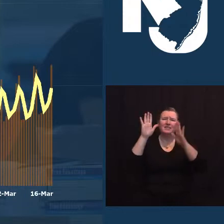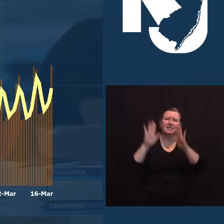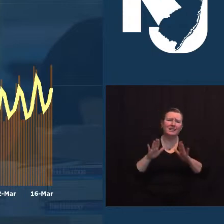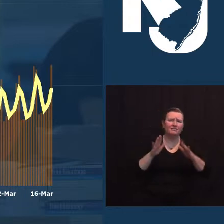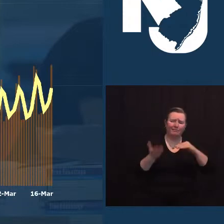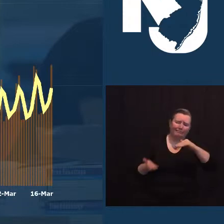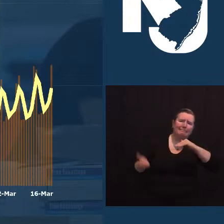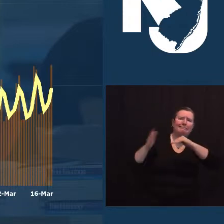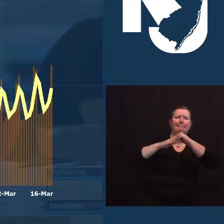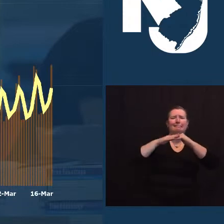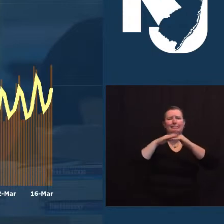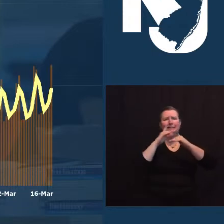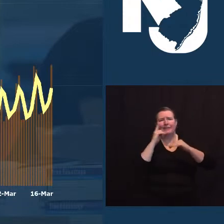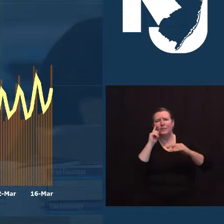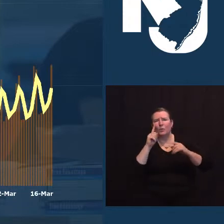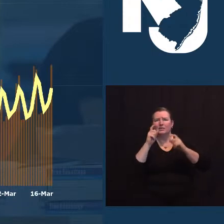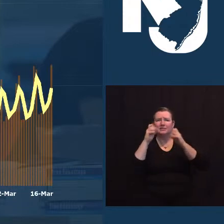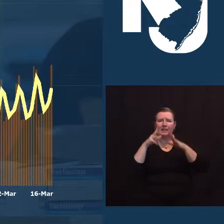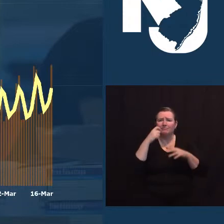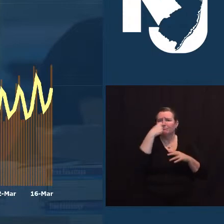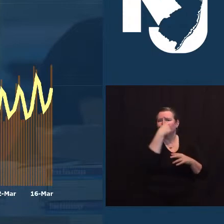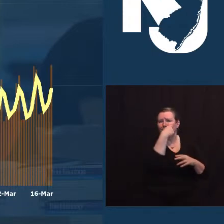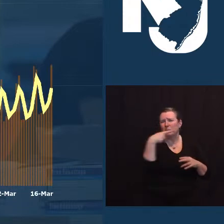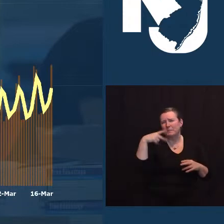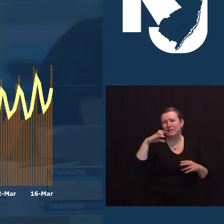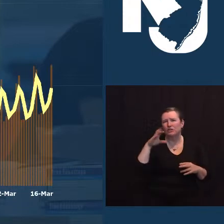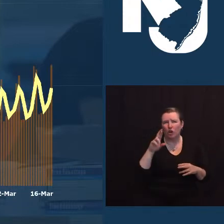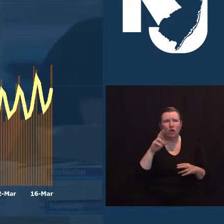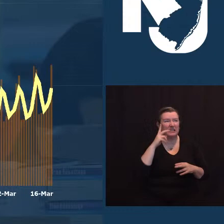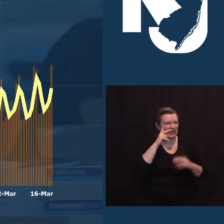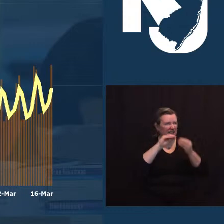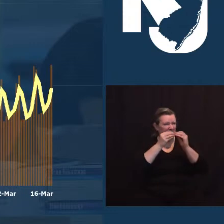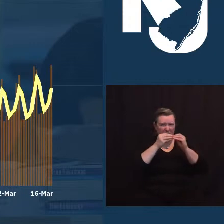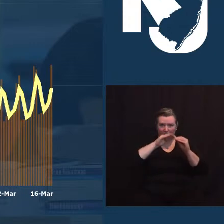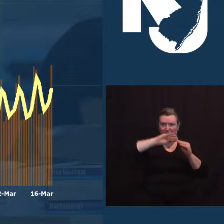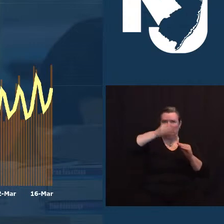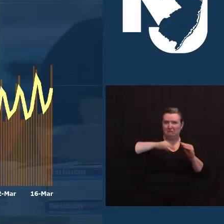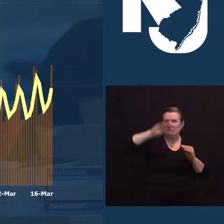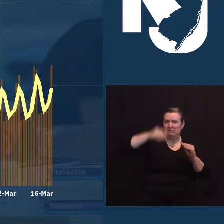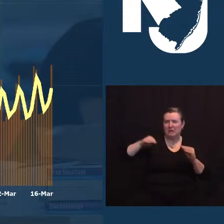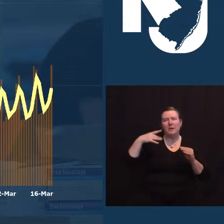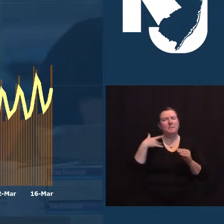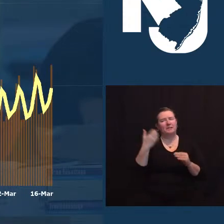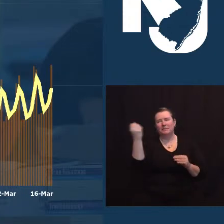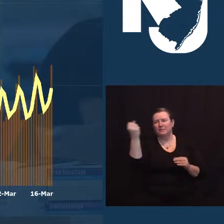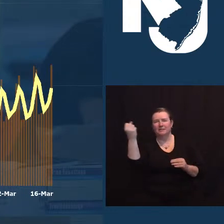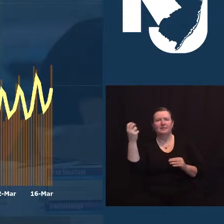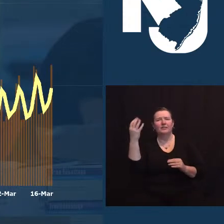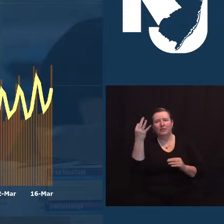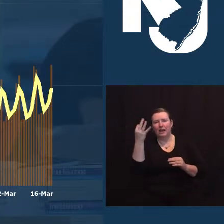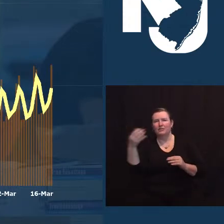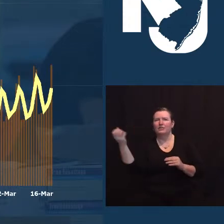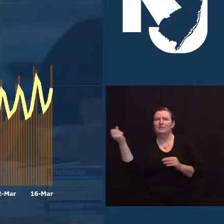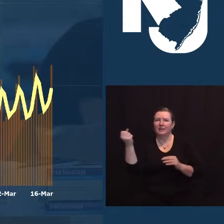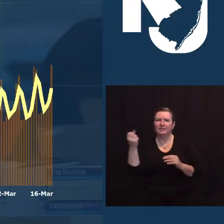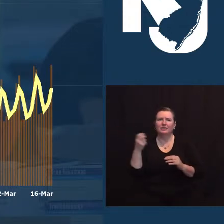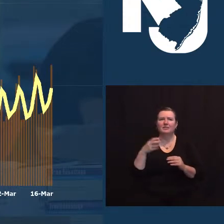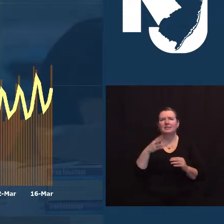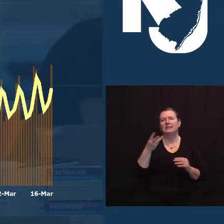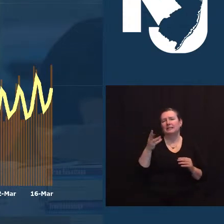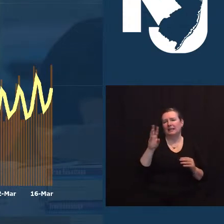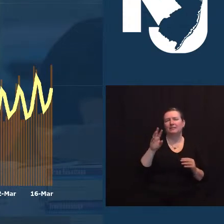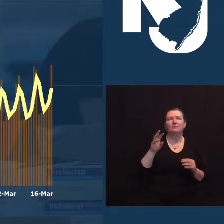literally a sawtooth, Monday through Friday, sort of 6 to 8%, and then up to the low double digits on